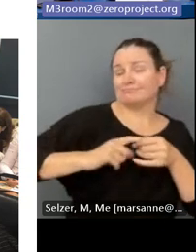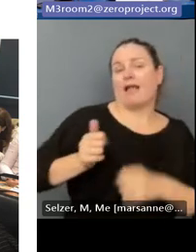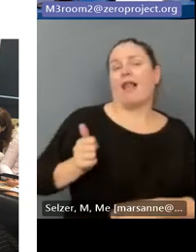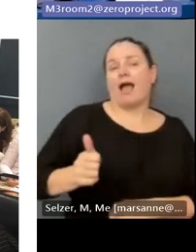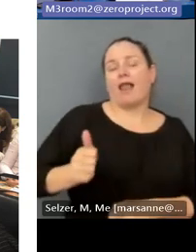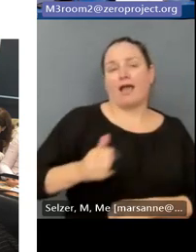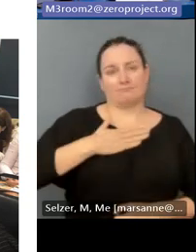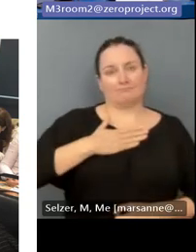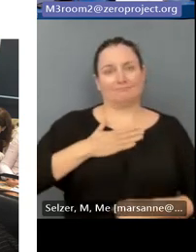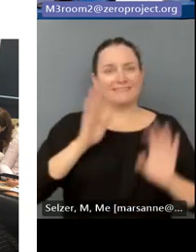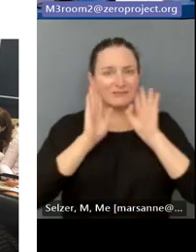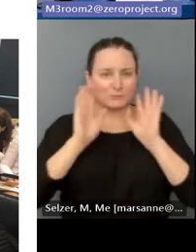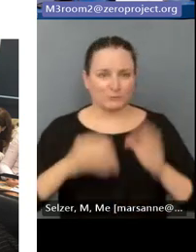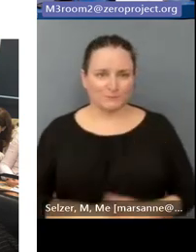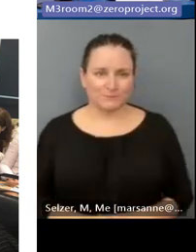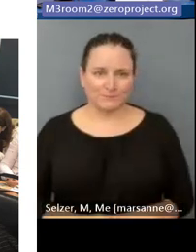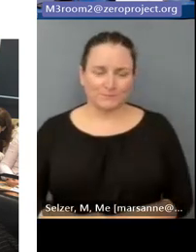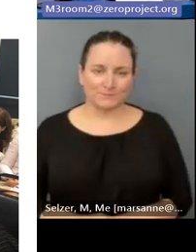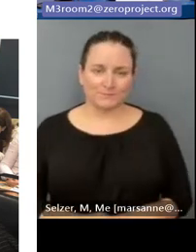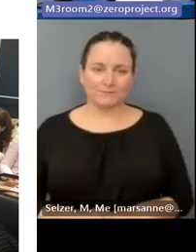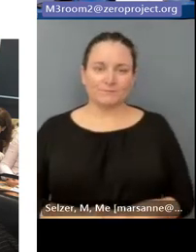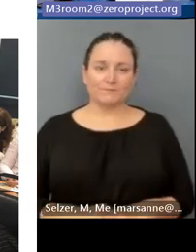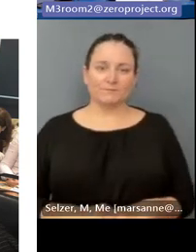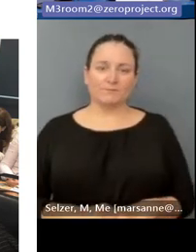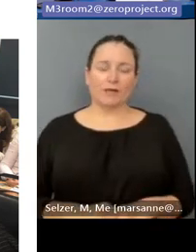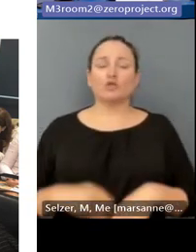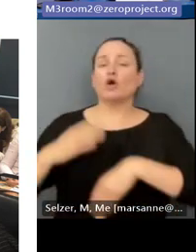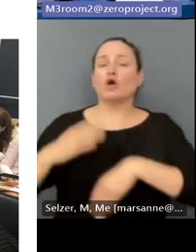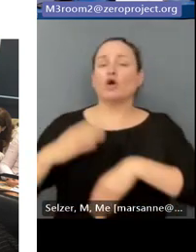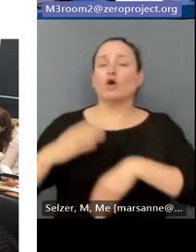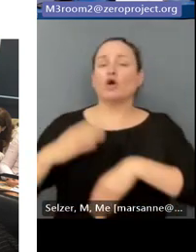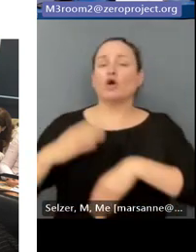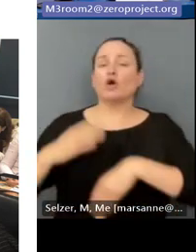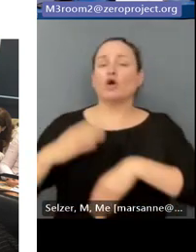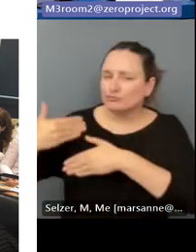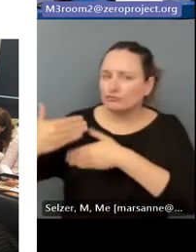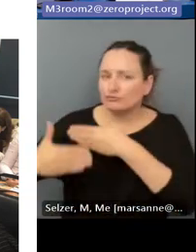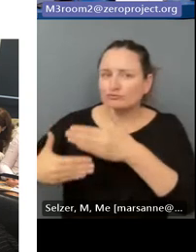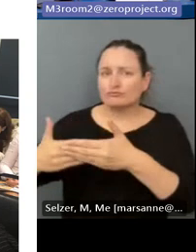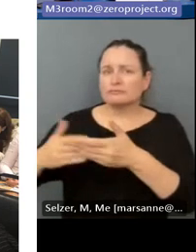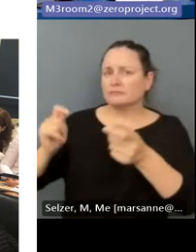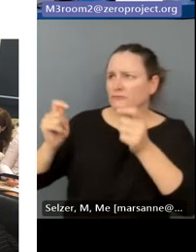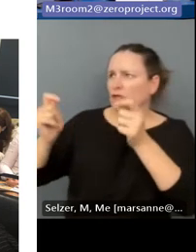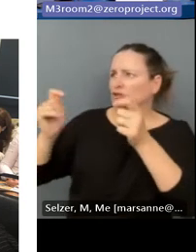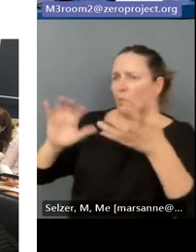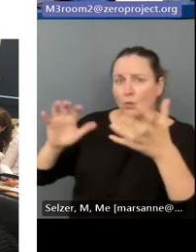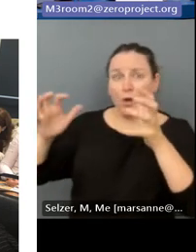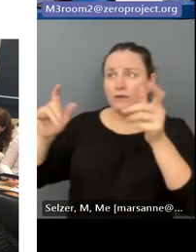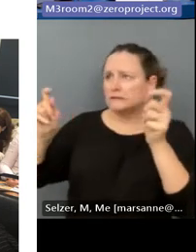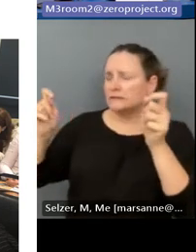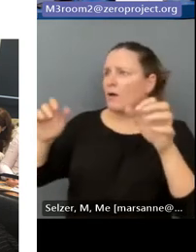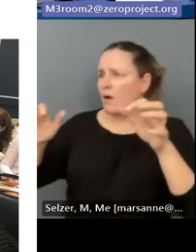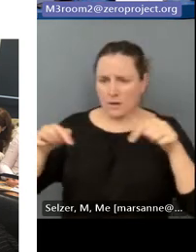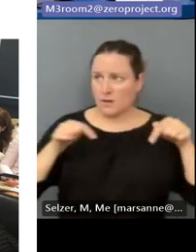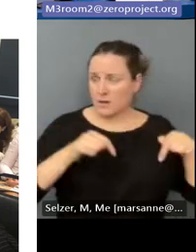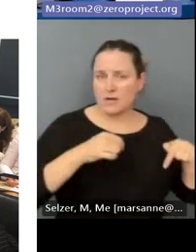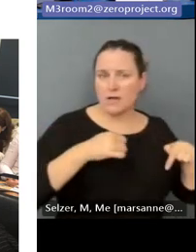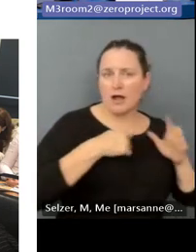and perspectives, priorities, and so Mashovi Skivery had to change with that. And so a few things that we've